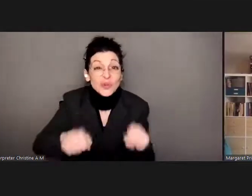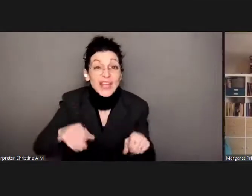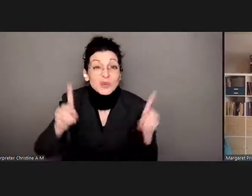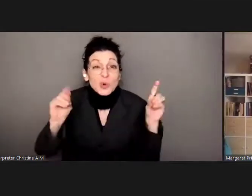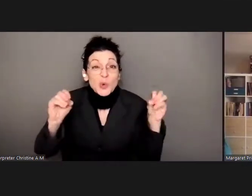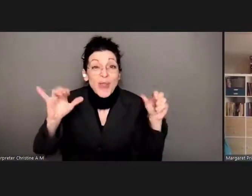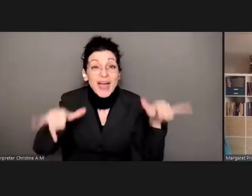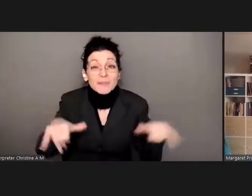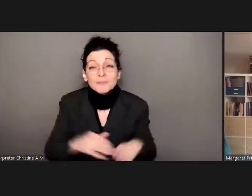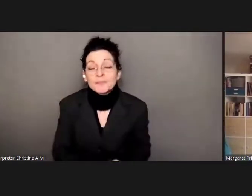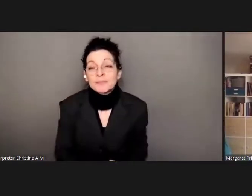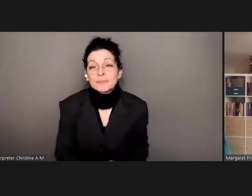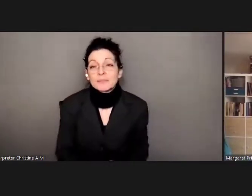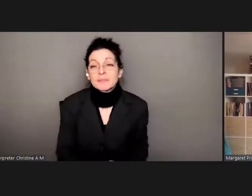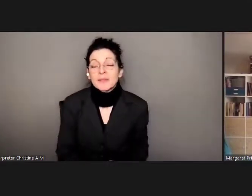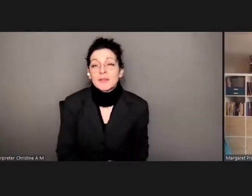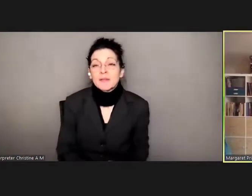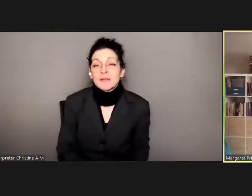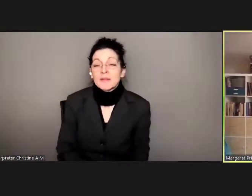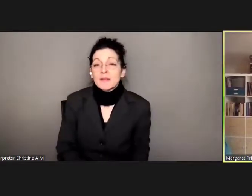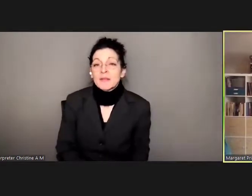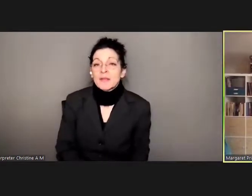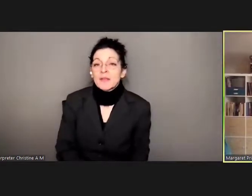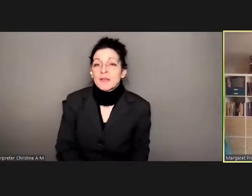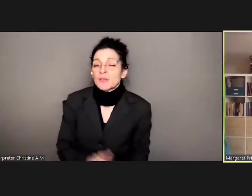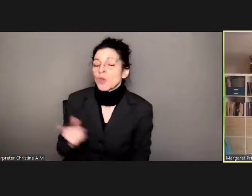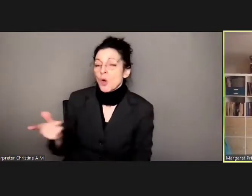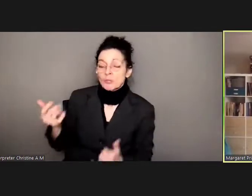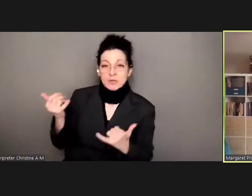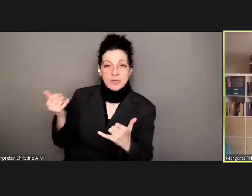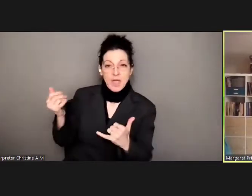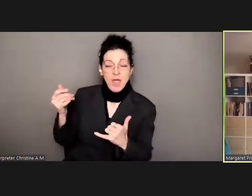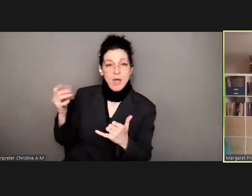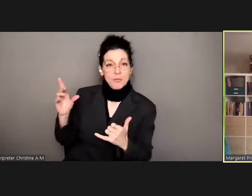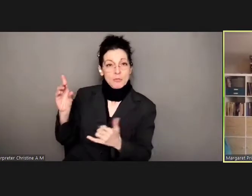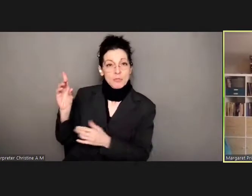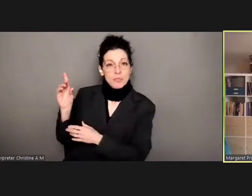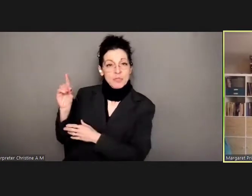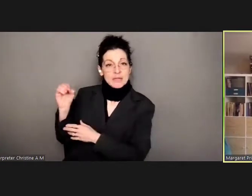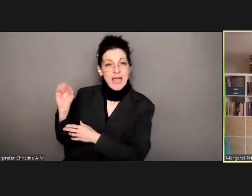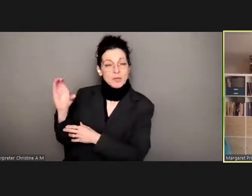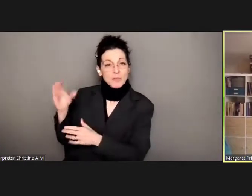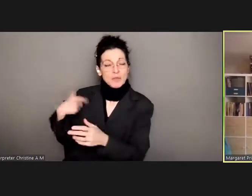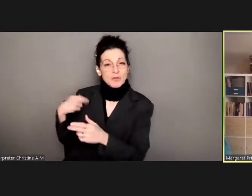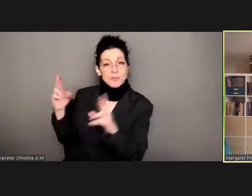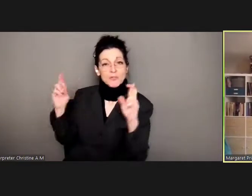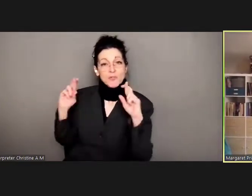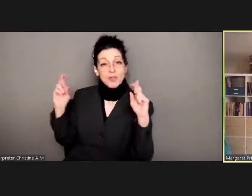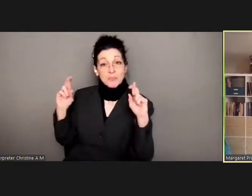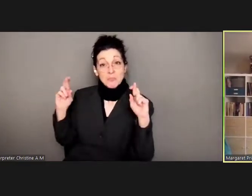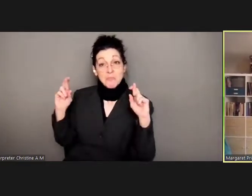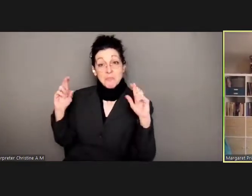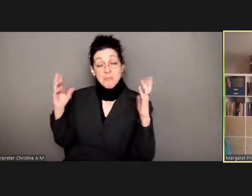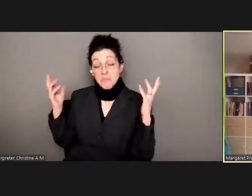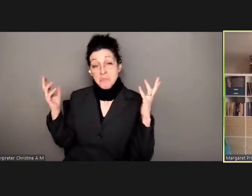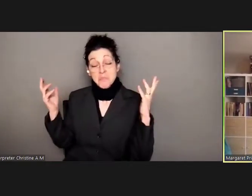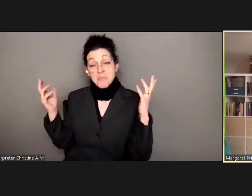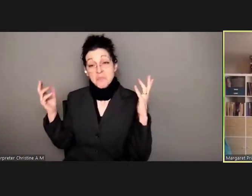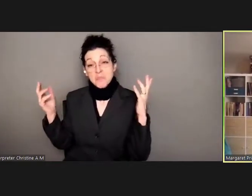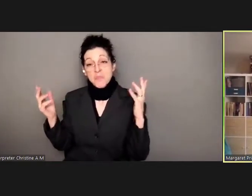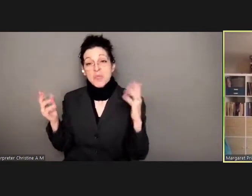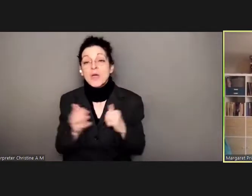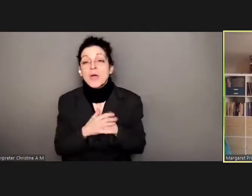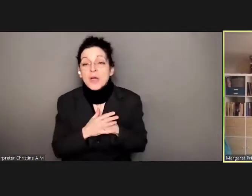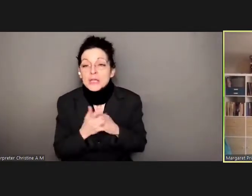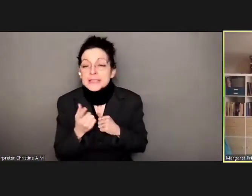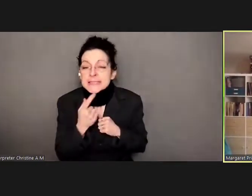Sorry, I didn't want to interrupt, but I wanted to. Oh, no, that's okay. It's, again, it's perfectly easy to do these things. Let's see. It says it's